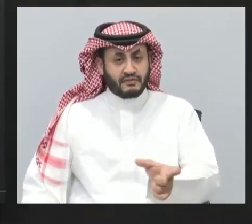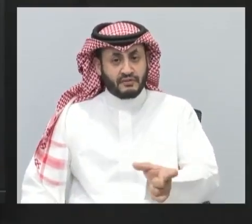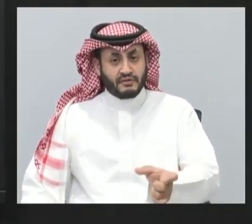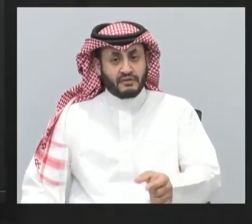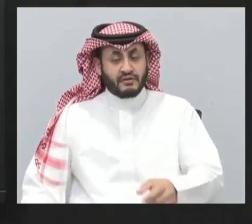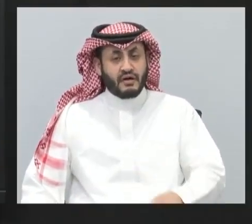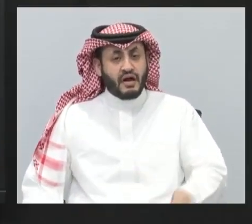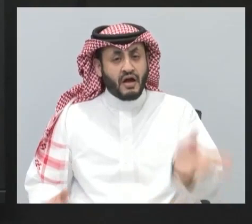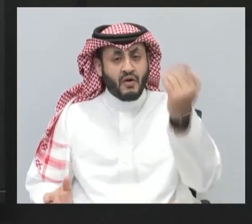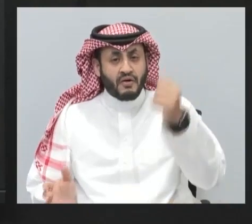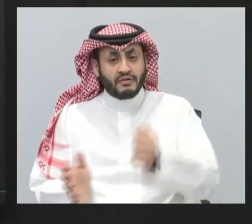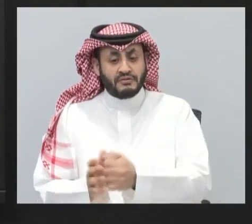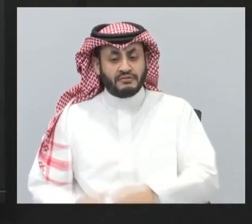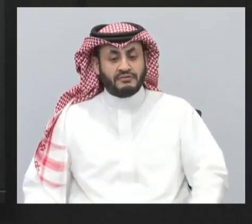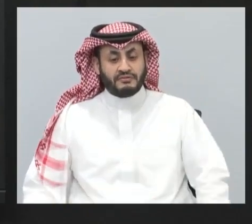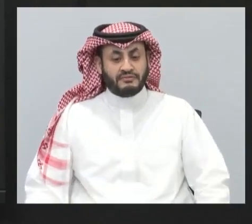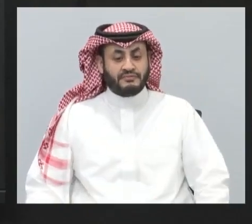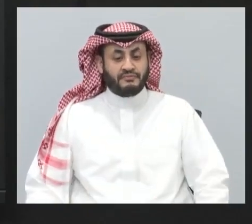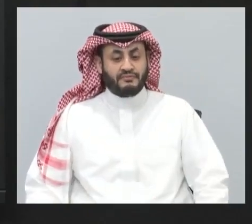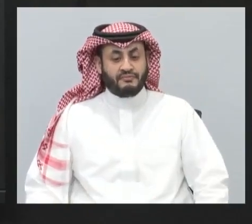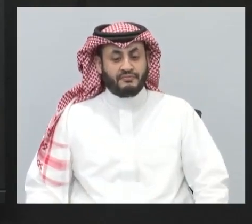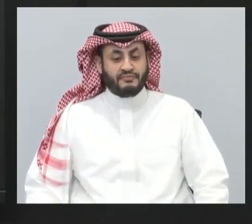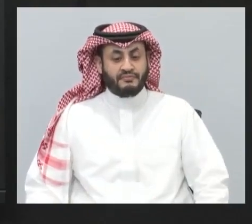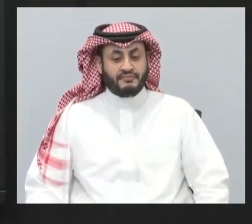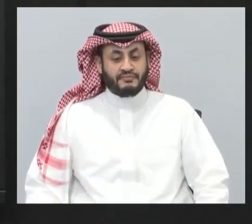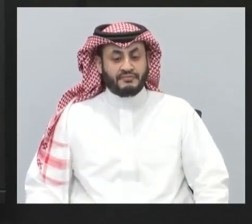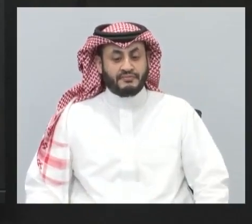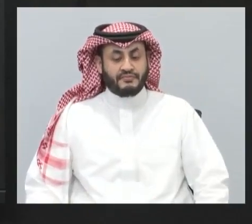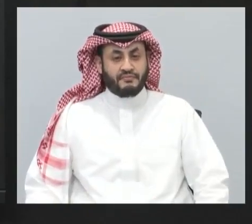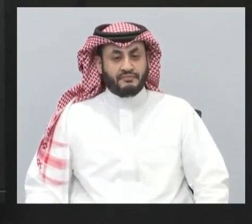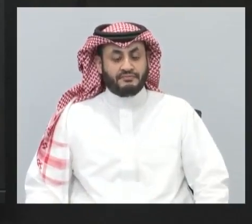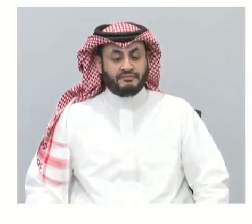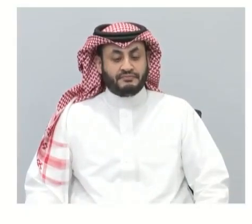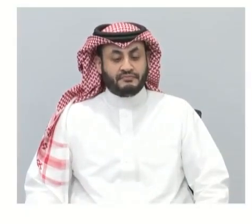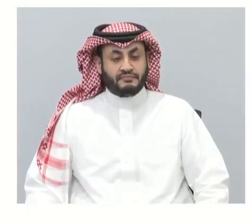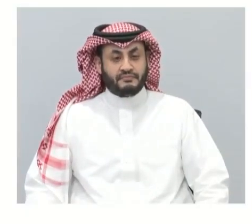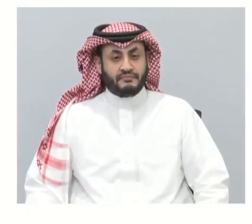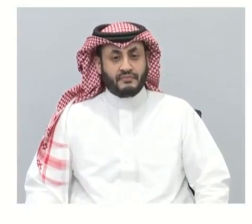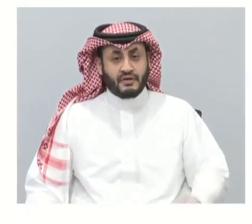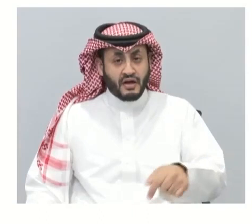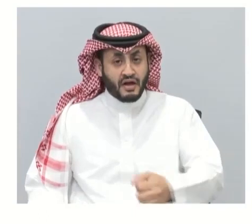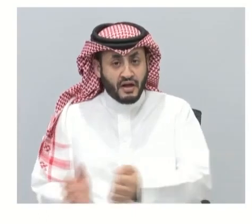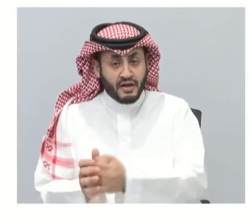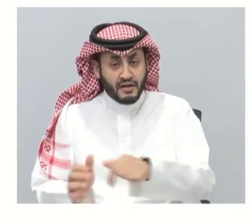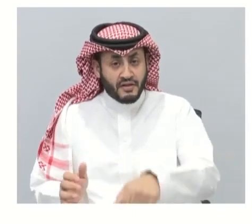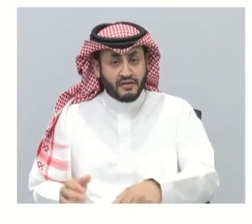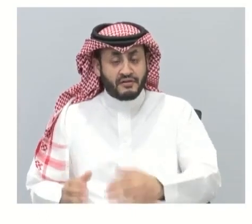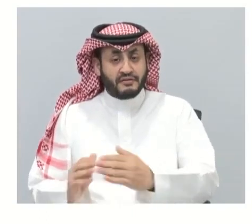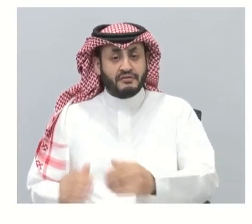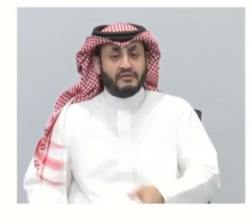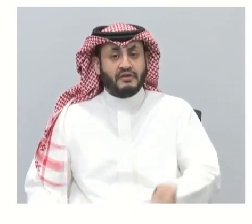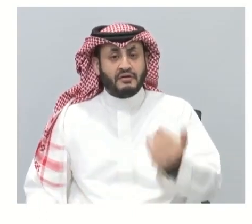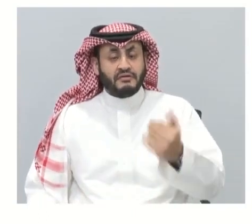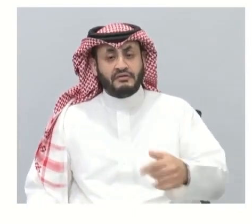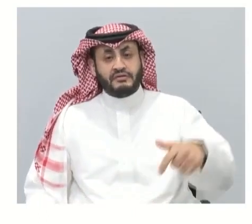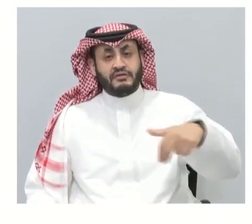someone has stolen. He did it in the past and it is only one car. I live in this apartment since I